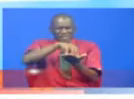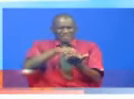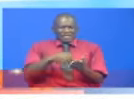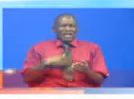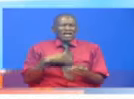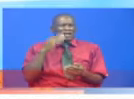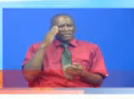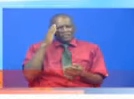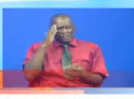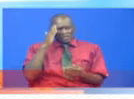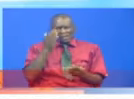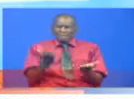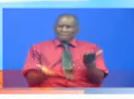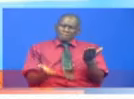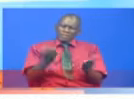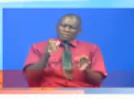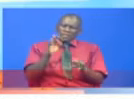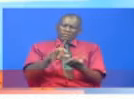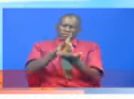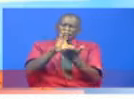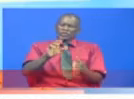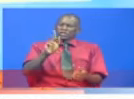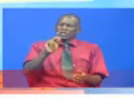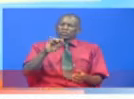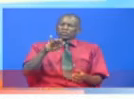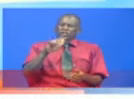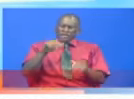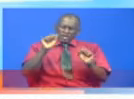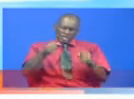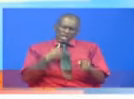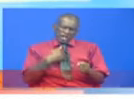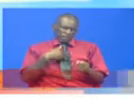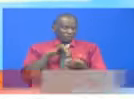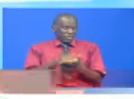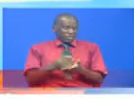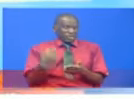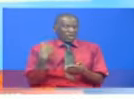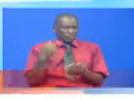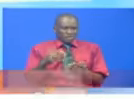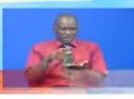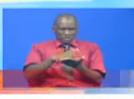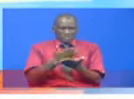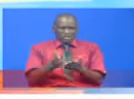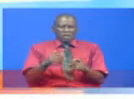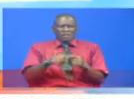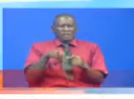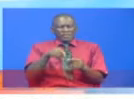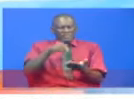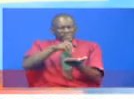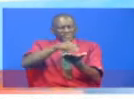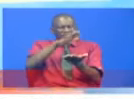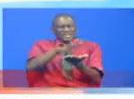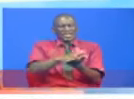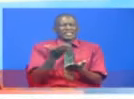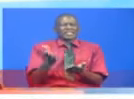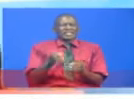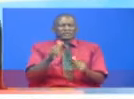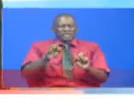think perhaps if Dr. Kuria might have that, can share with you, but there is data available that gives down that